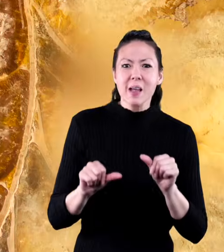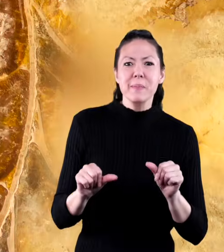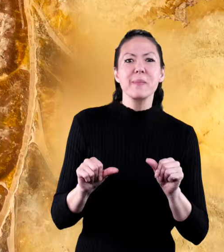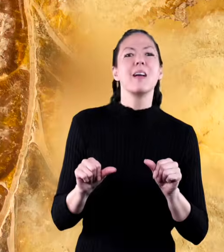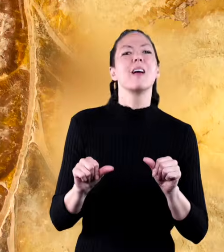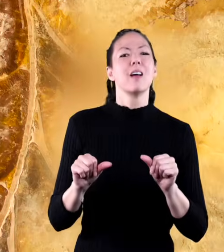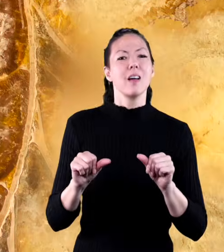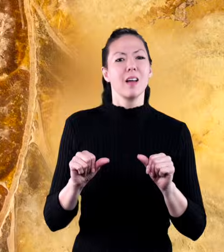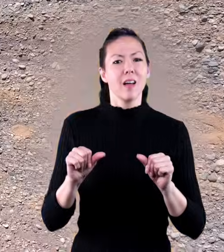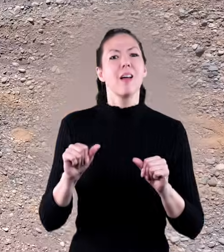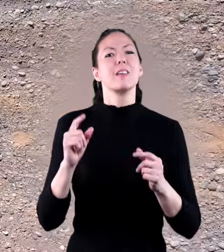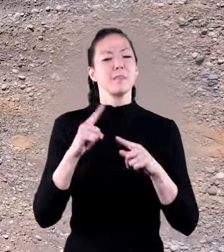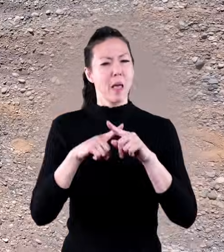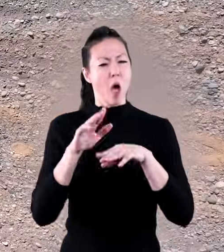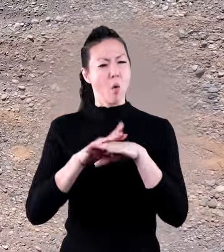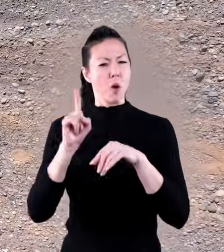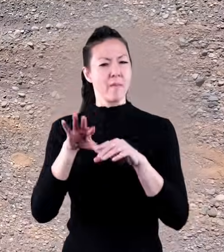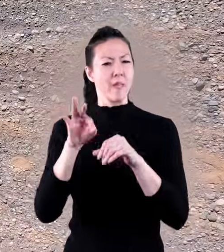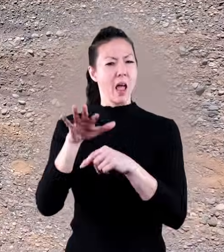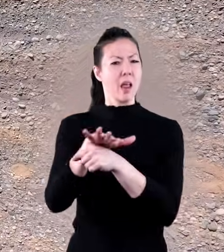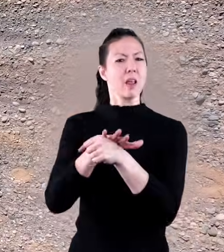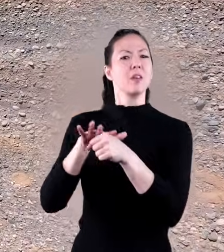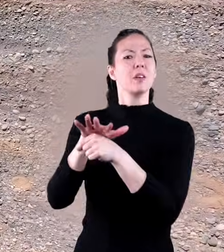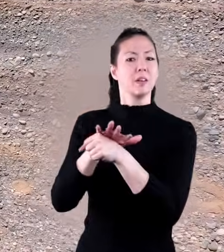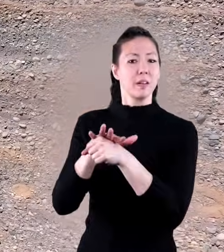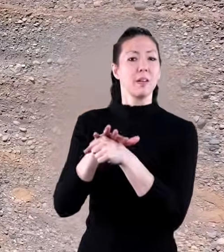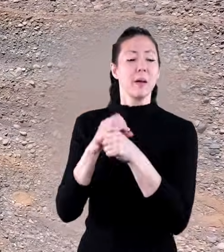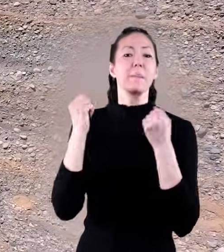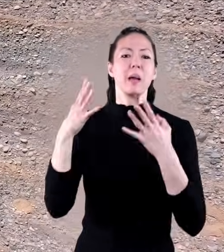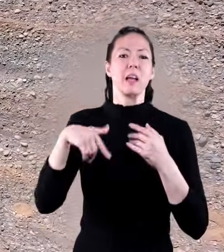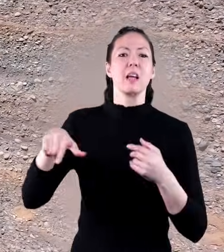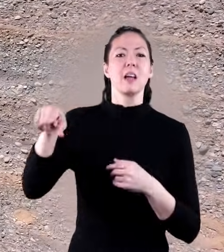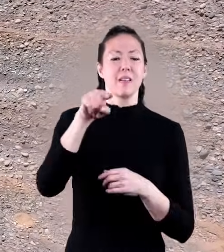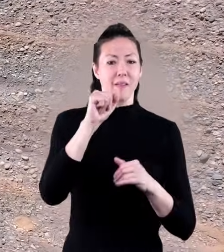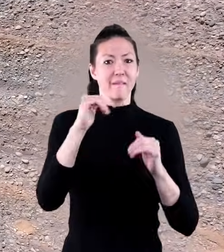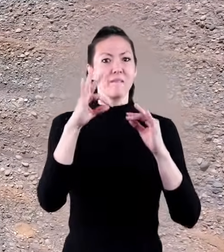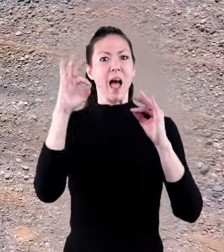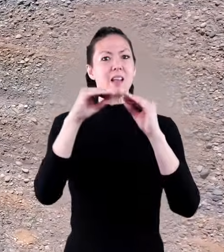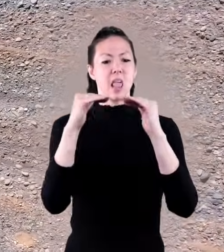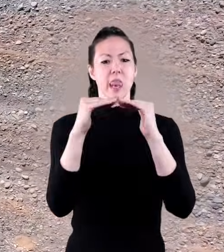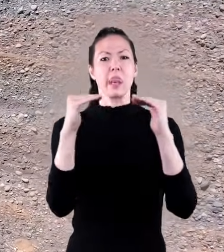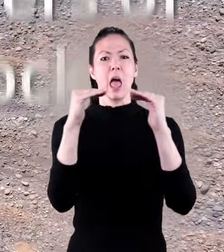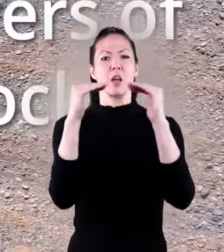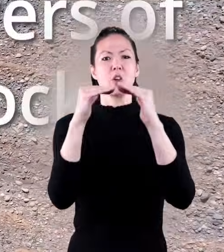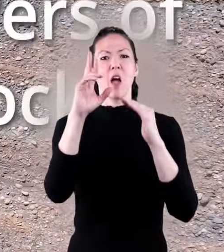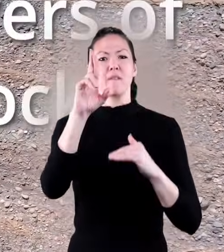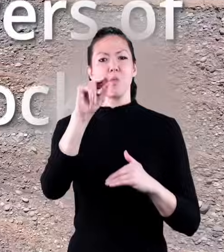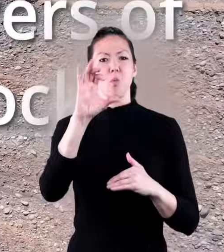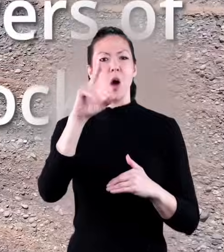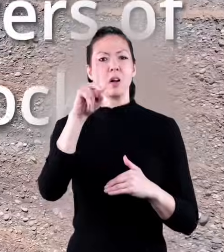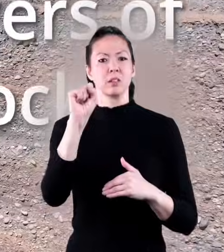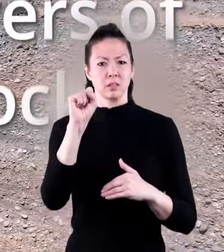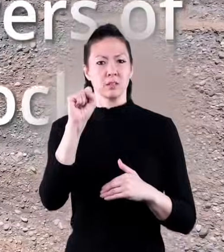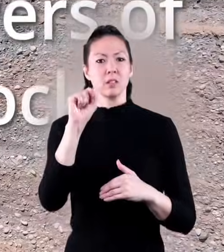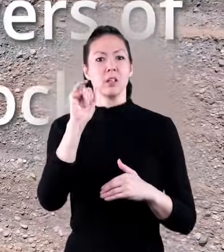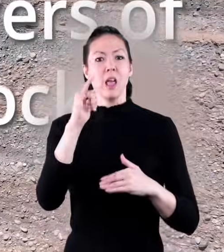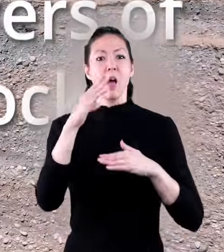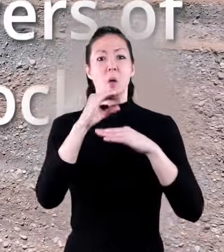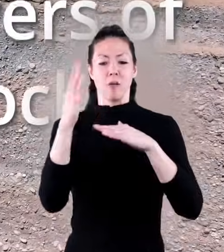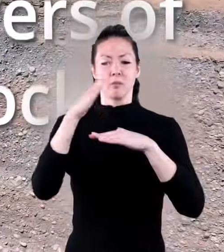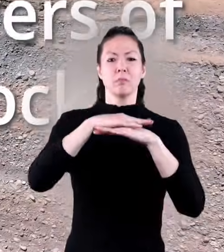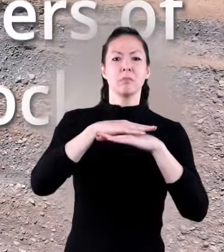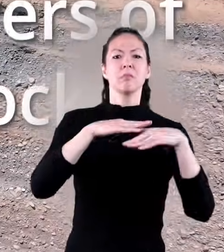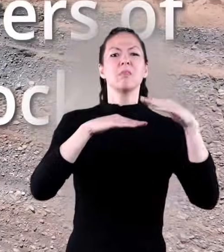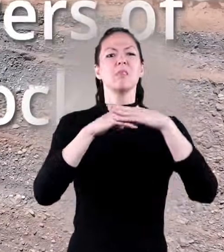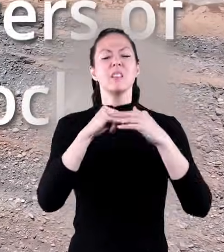depending on where they're found. Most fossils are found in sedimentary rock layers. Sedimentary rock is a type of